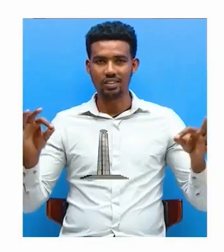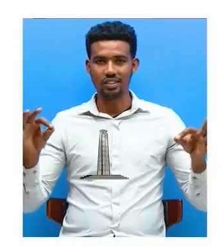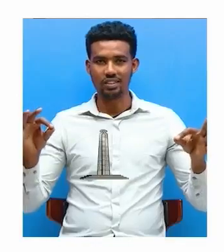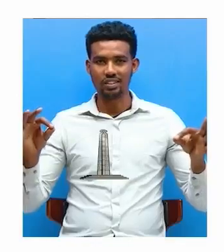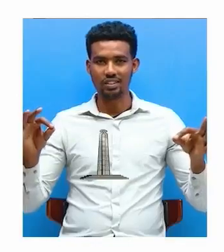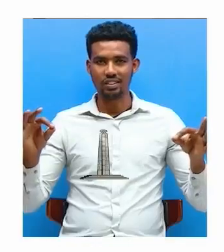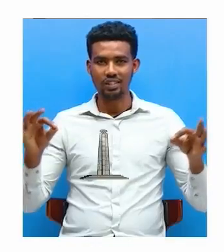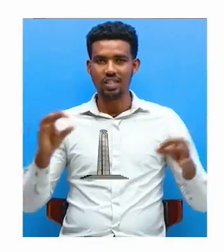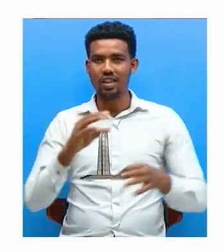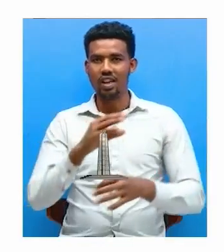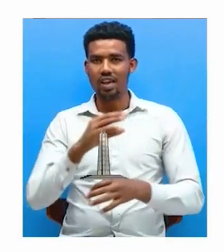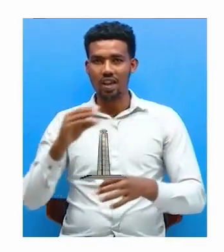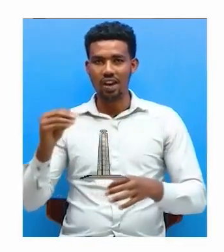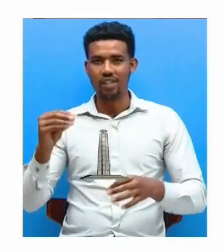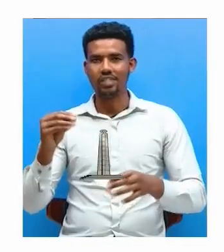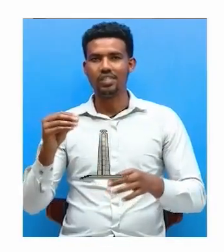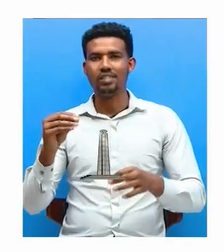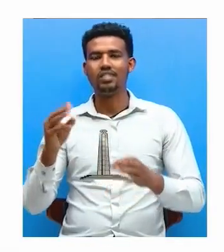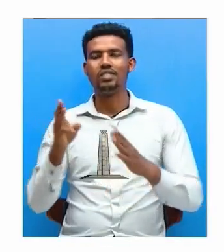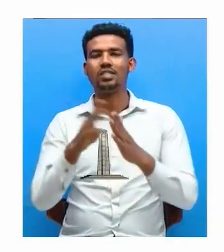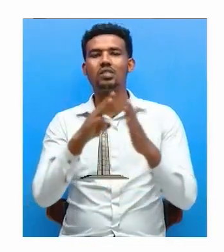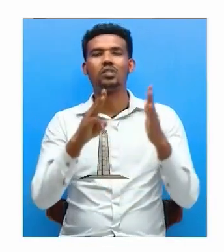sentences